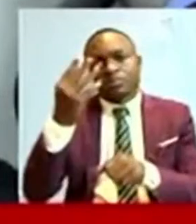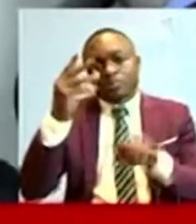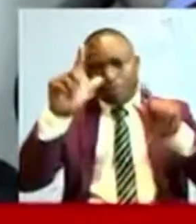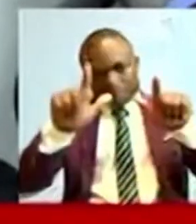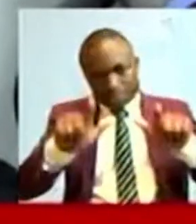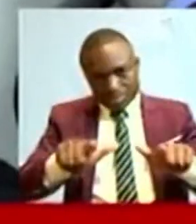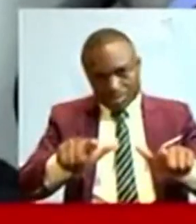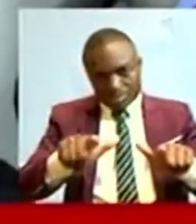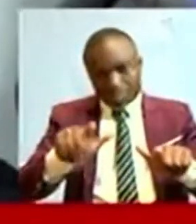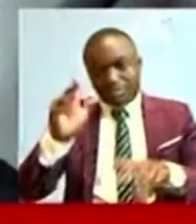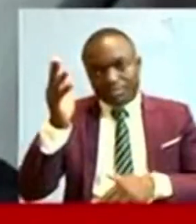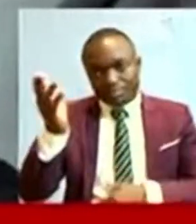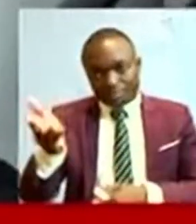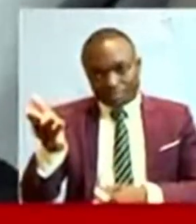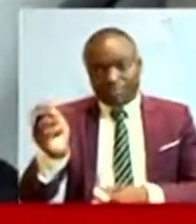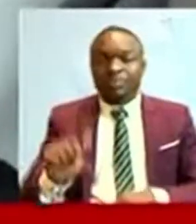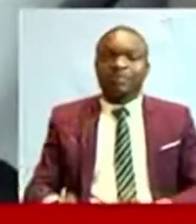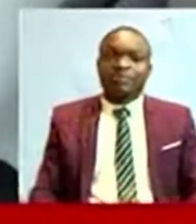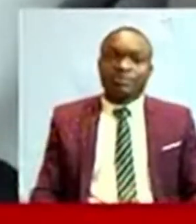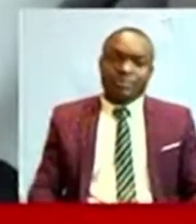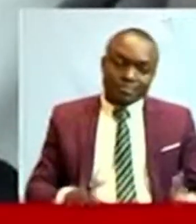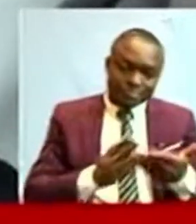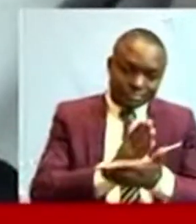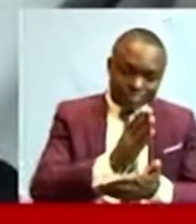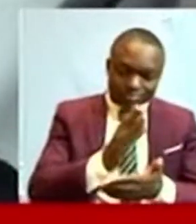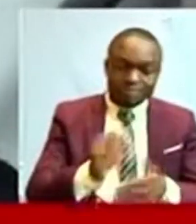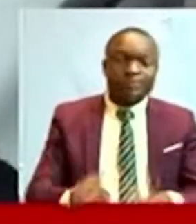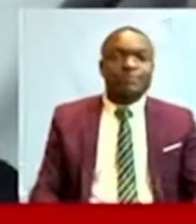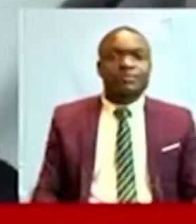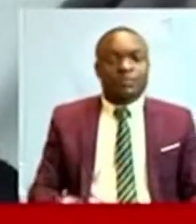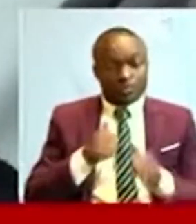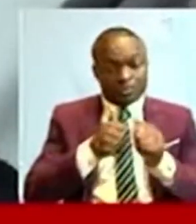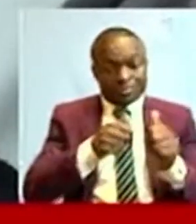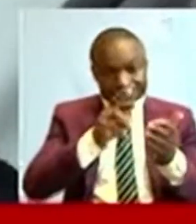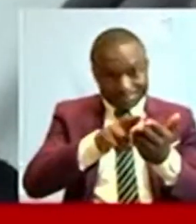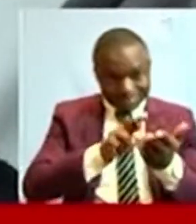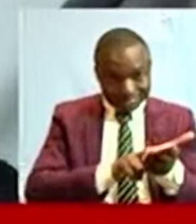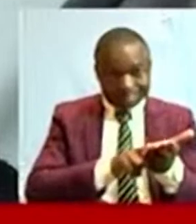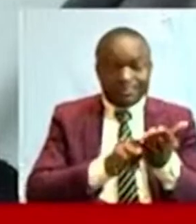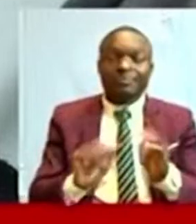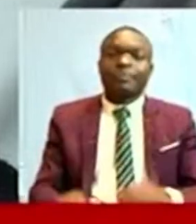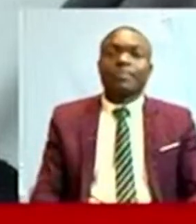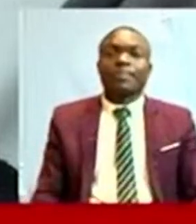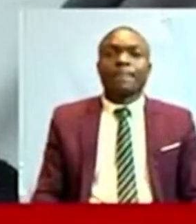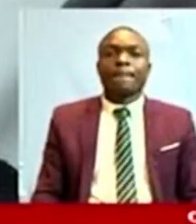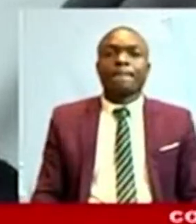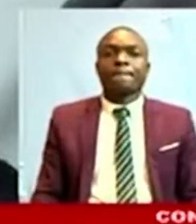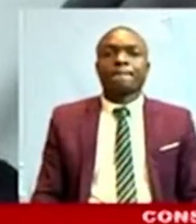So that is, correct, in line with the report.